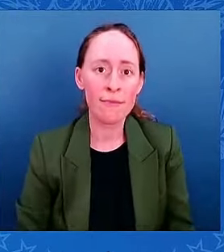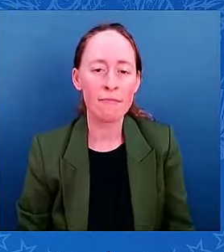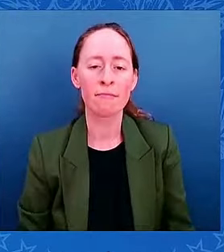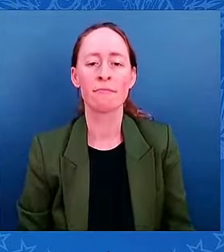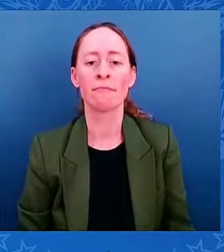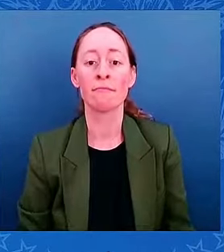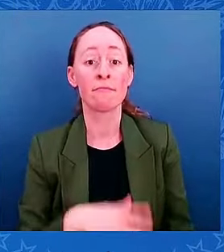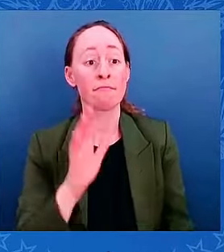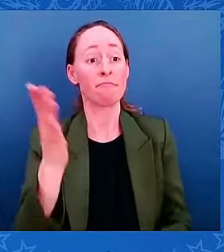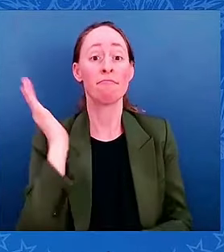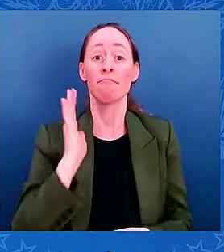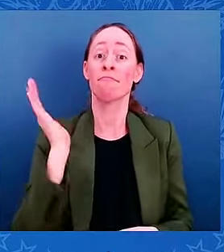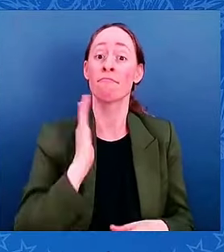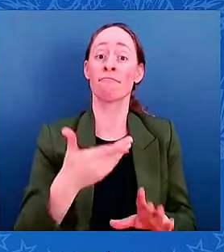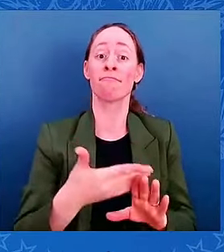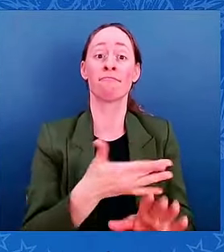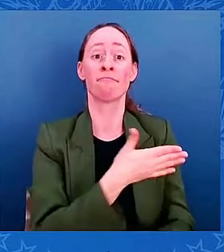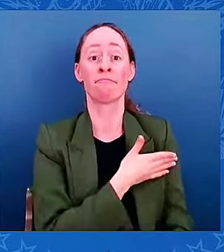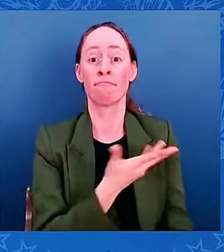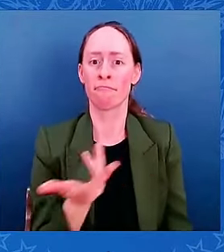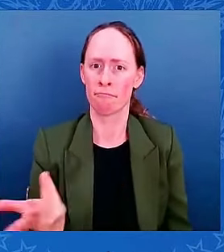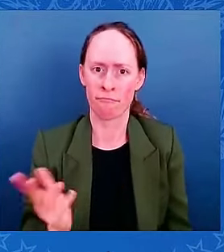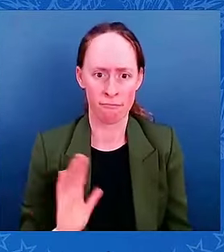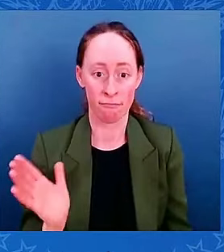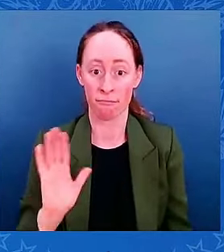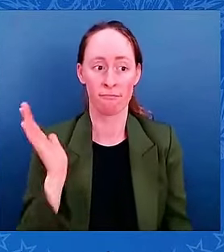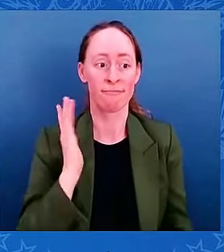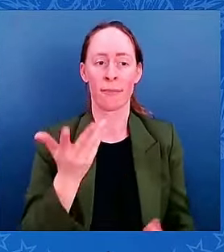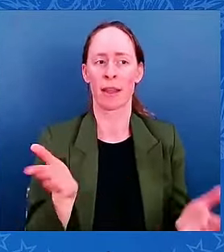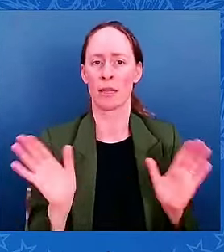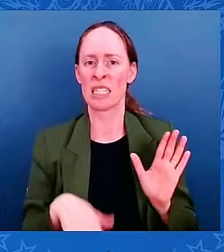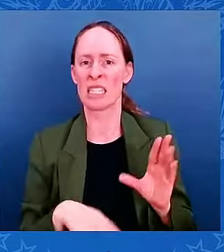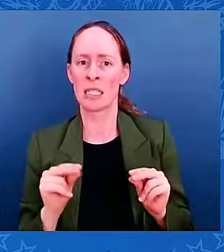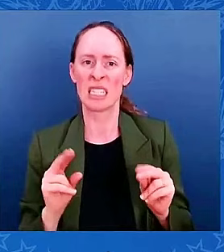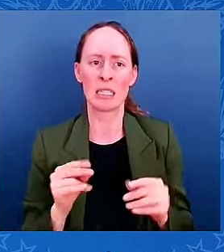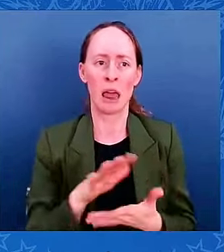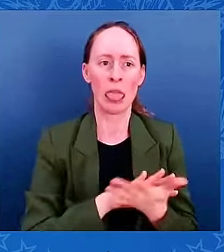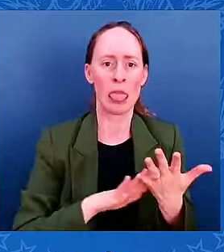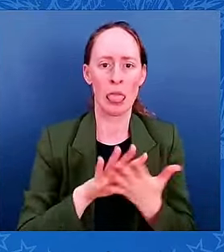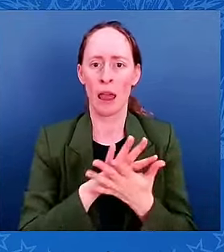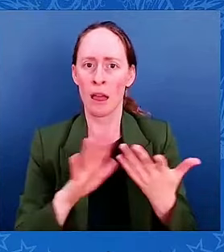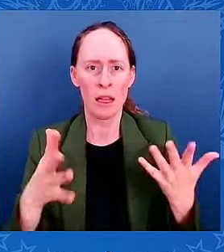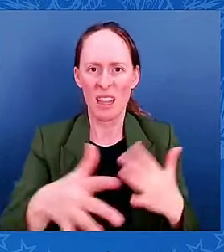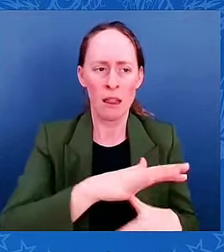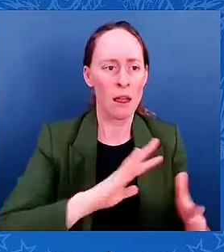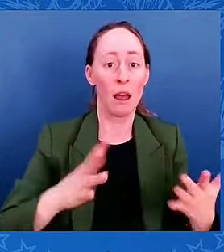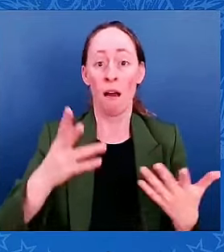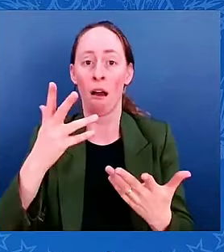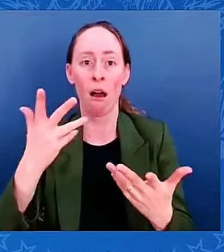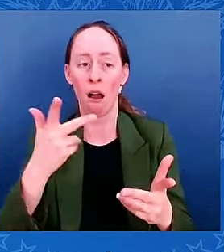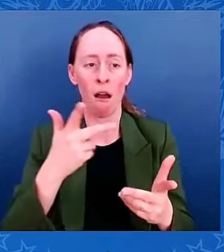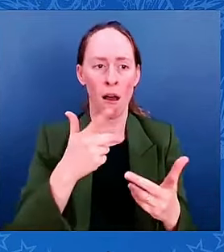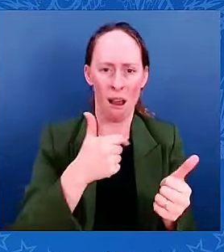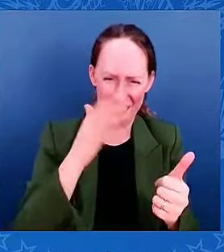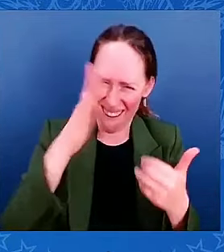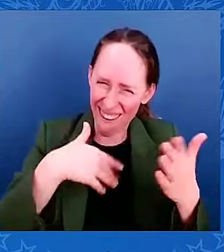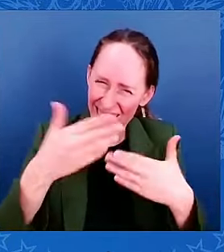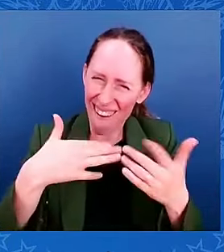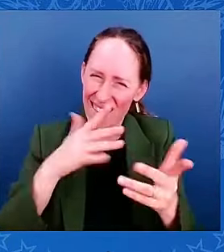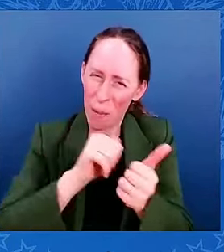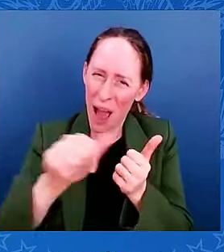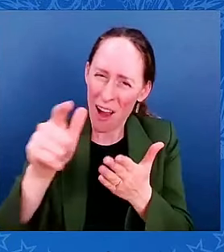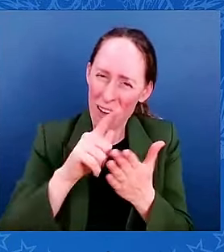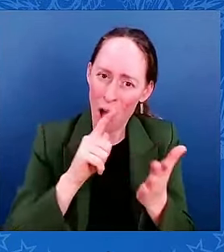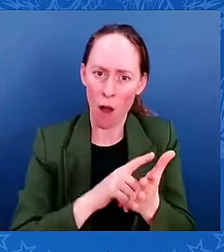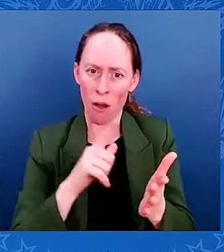passed laws relating to union movements and how they could be how they could not be interfered with. Well, but it also